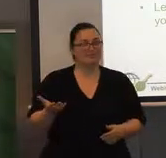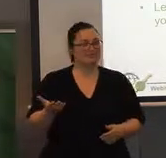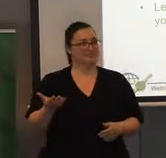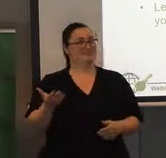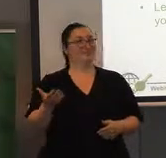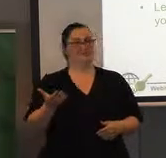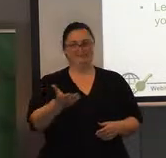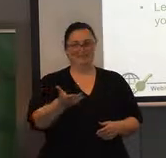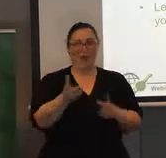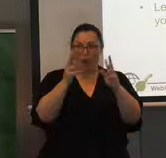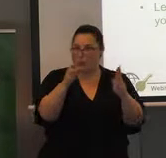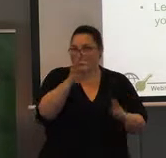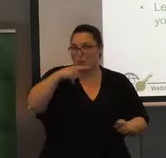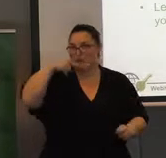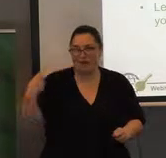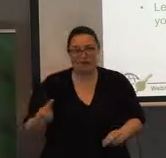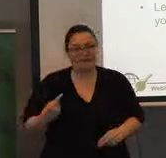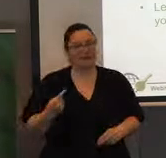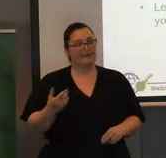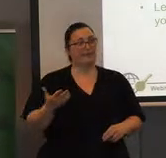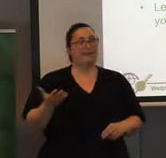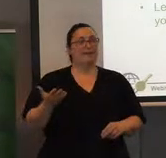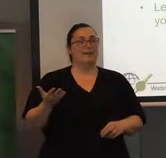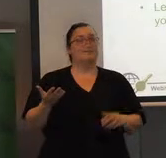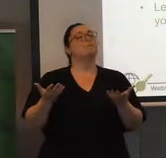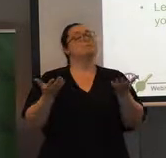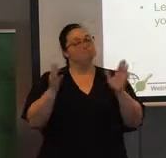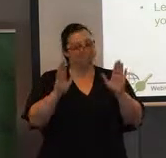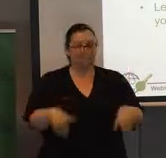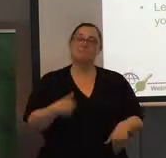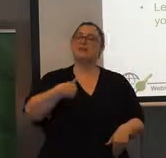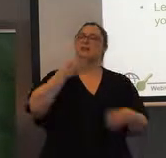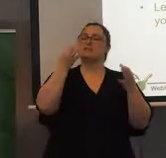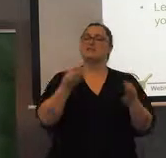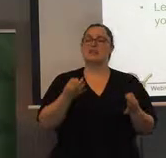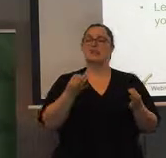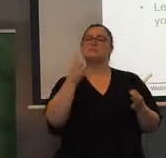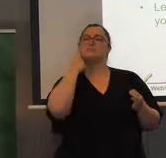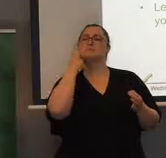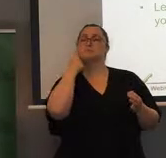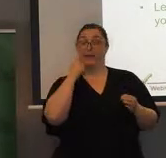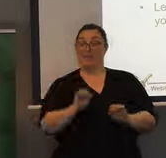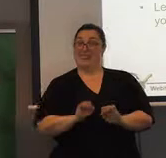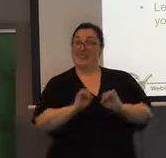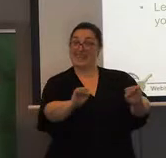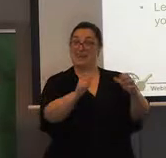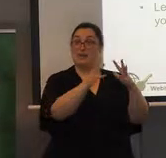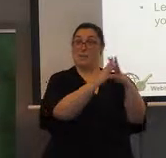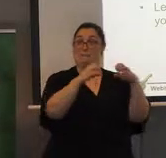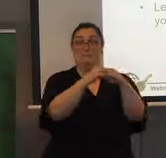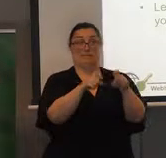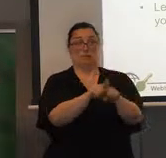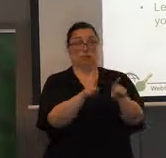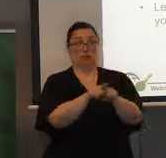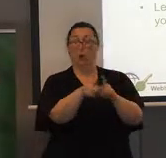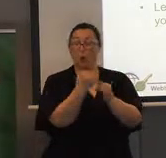thought they were, rather than telling complete lies. And then, just for fun, I decided to look at the company's own websites as